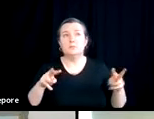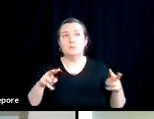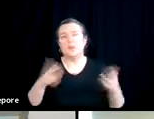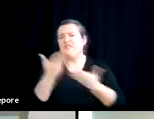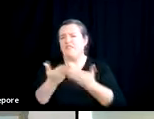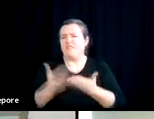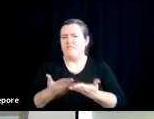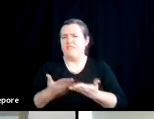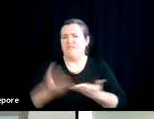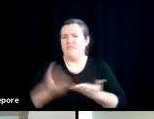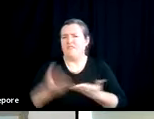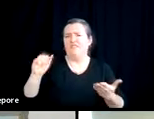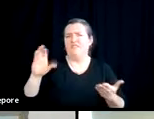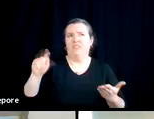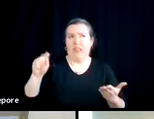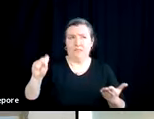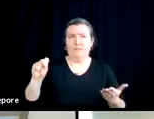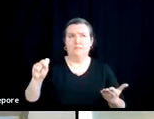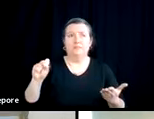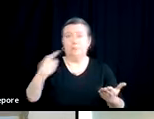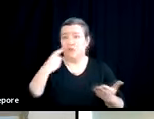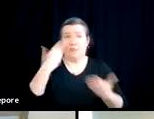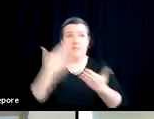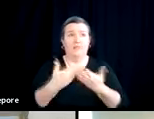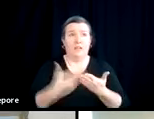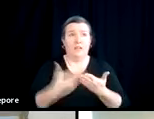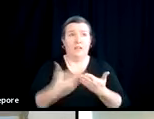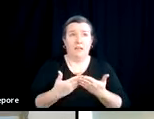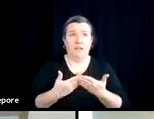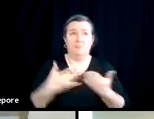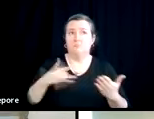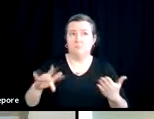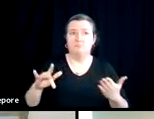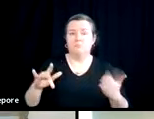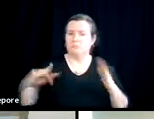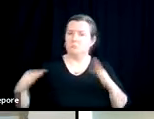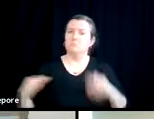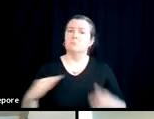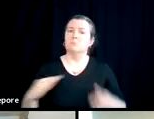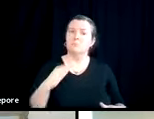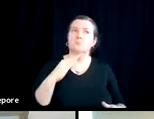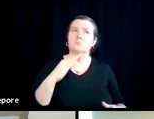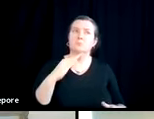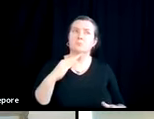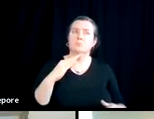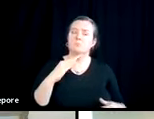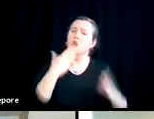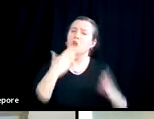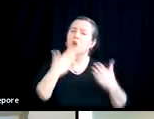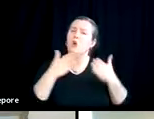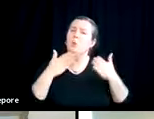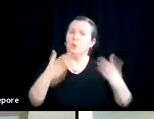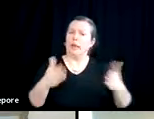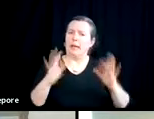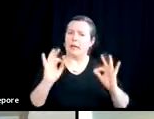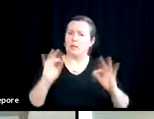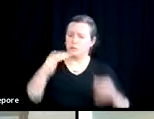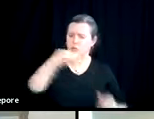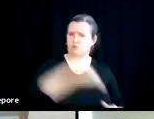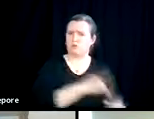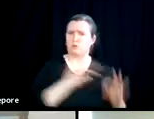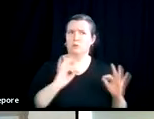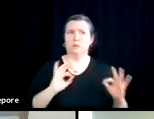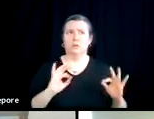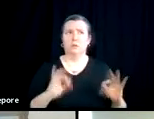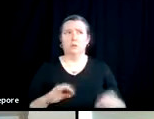lately have begun to trend in a good direction. Judy made the observation that the census in our hospitals, which is one